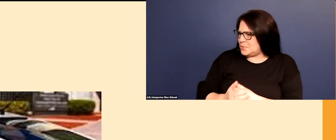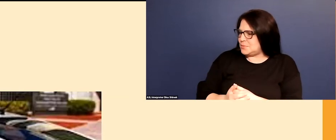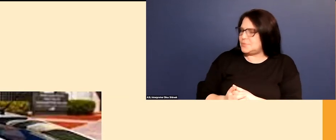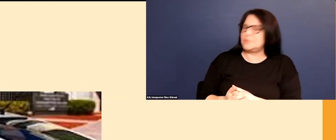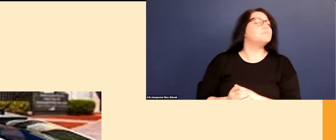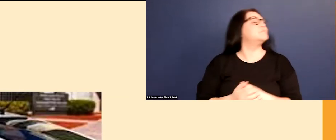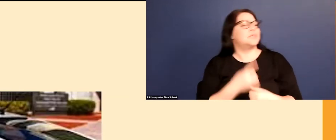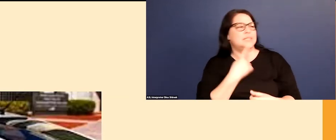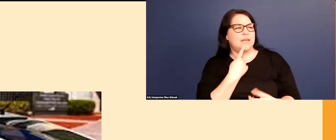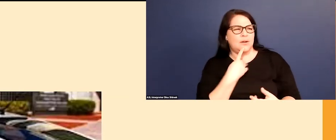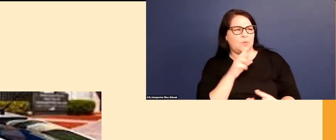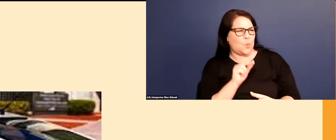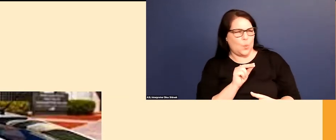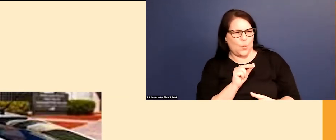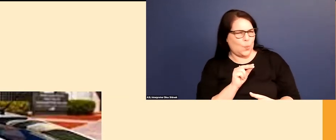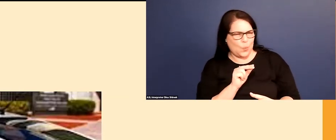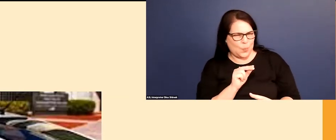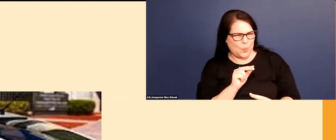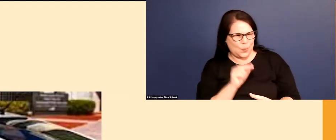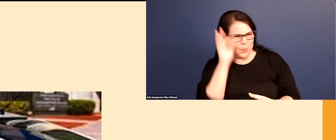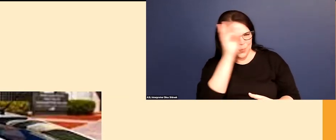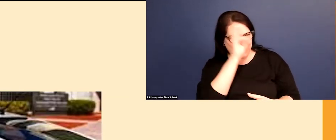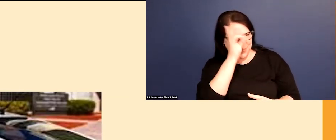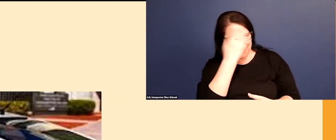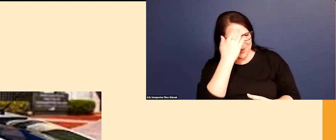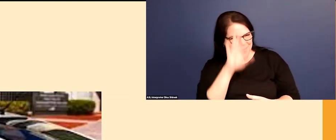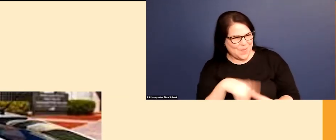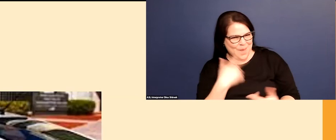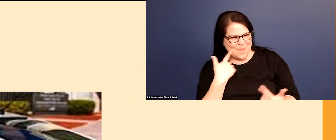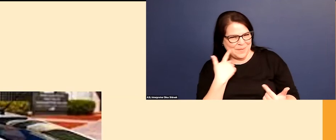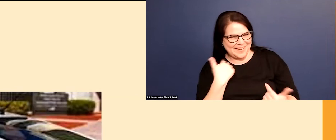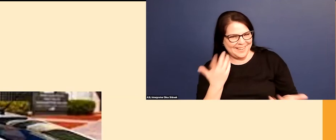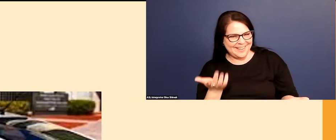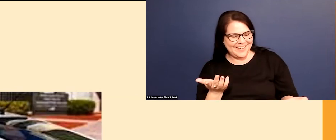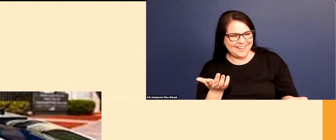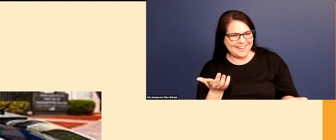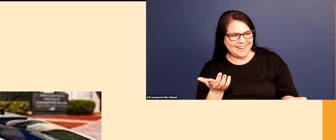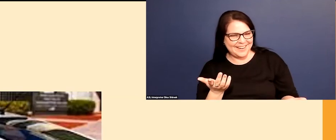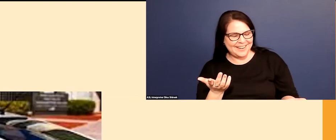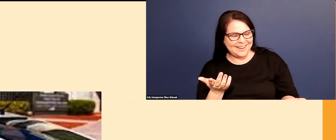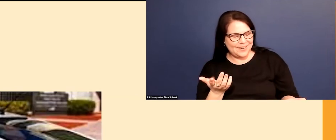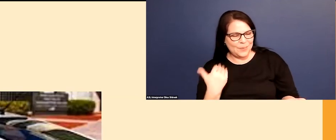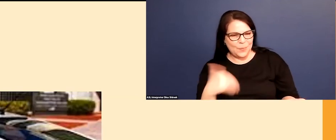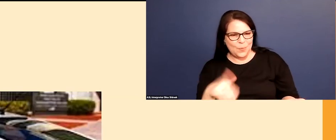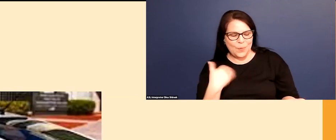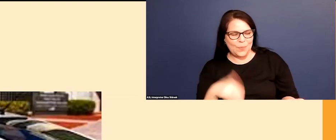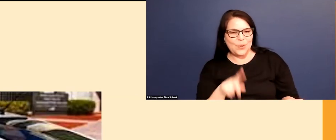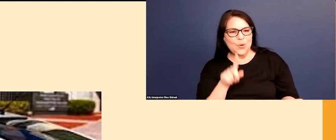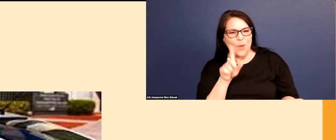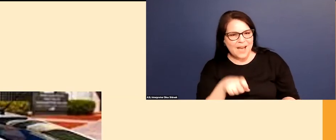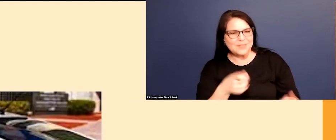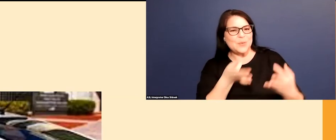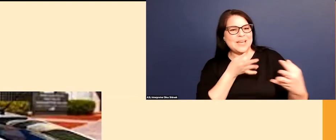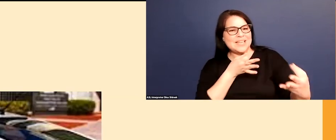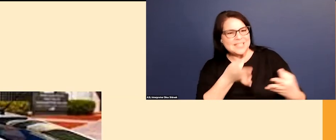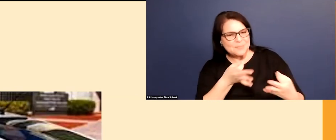And I said, no, I had no idea. You definitely have to explain it